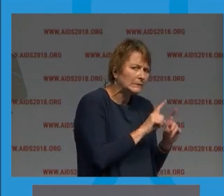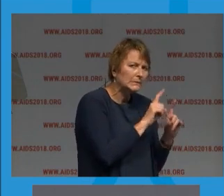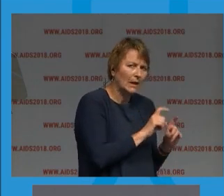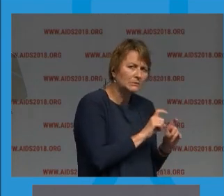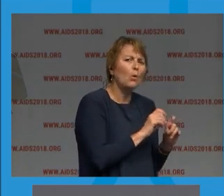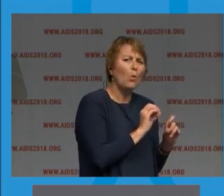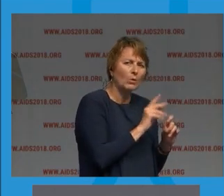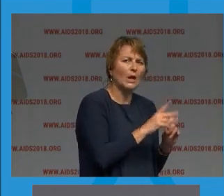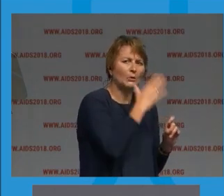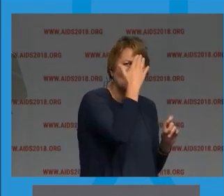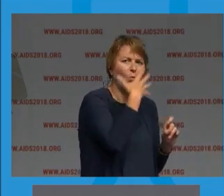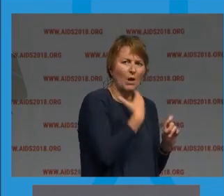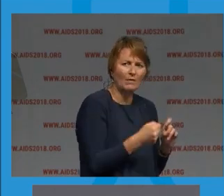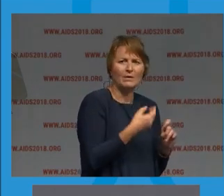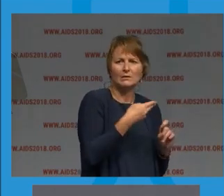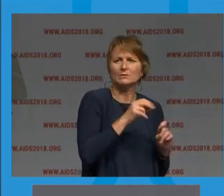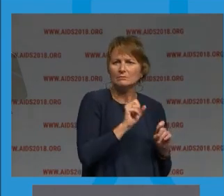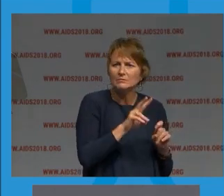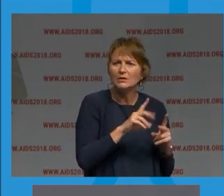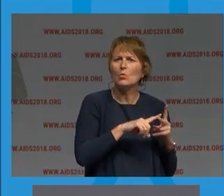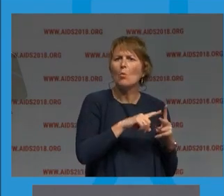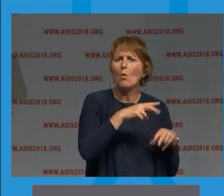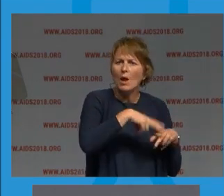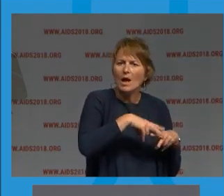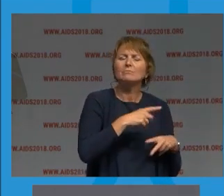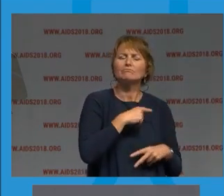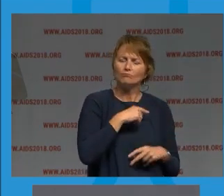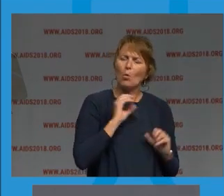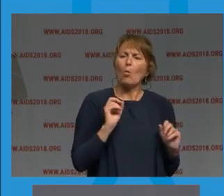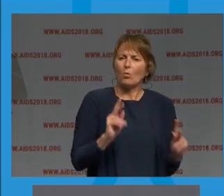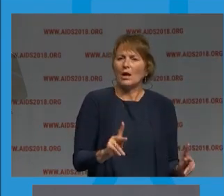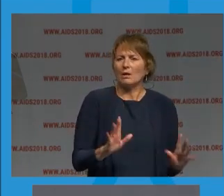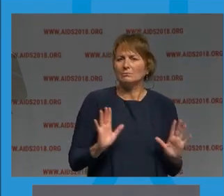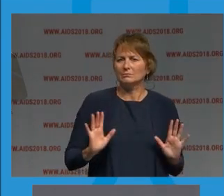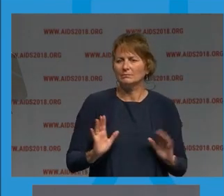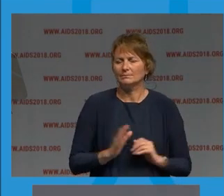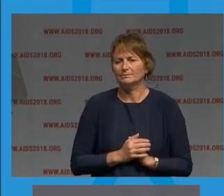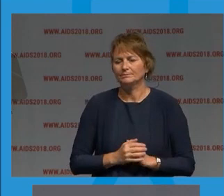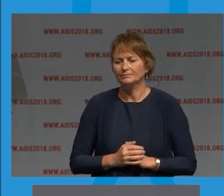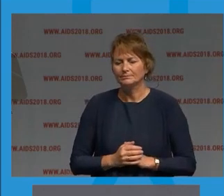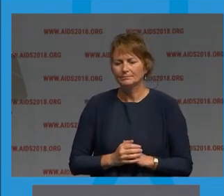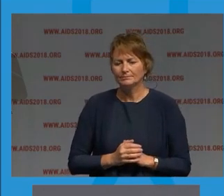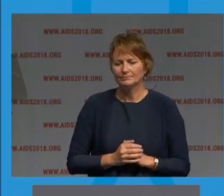the key reasons for people to choose HIV self-testing.